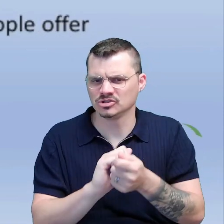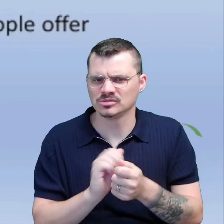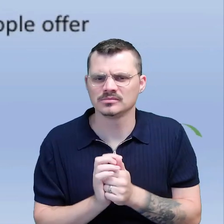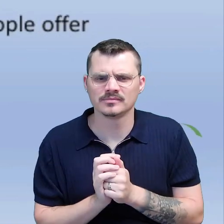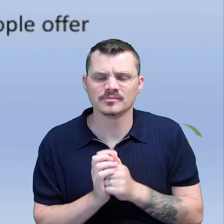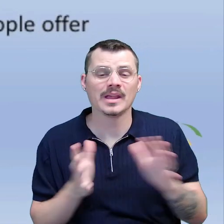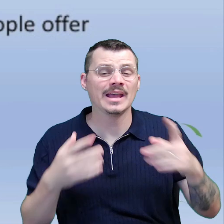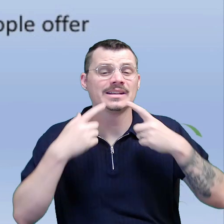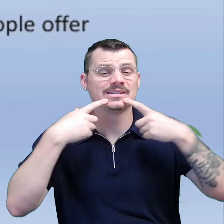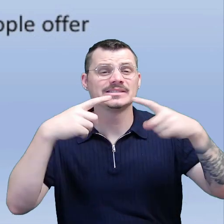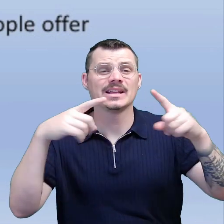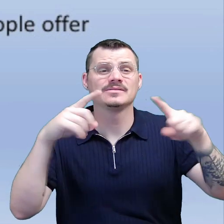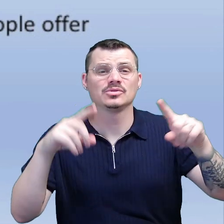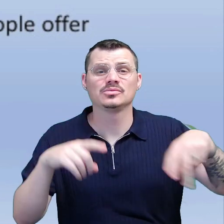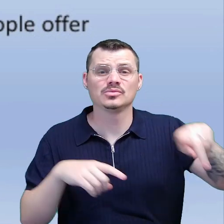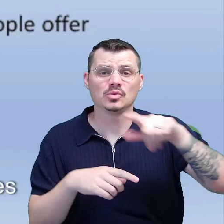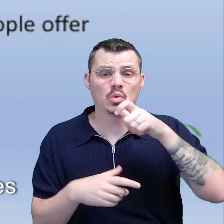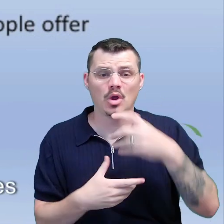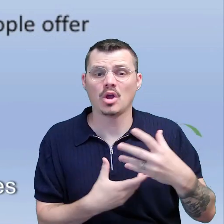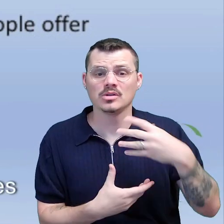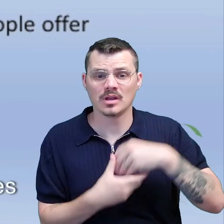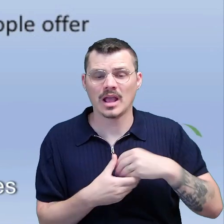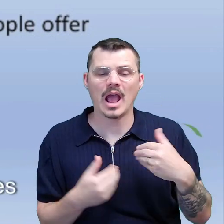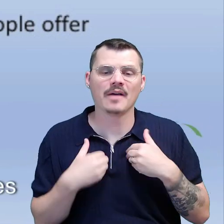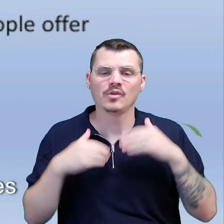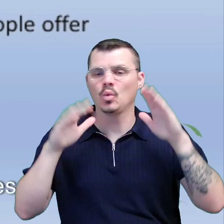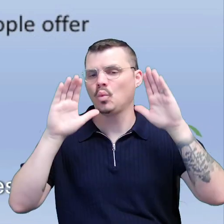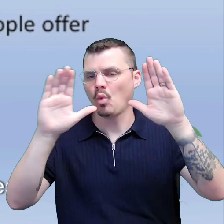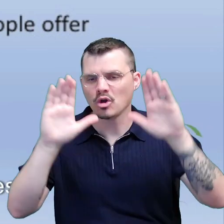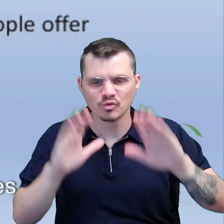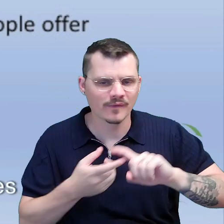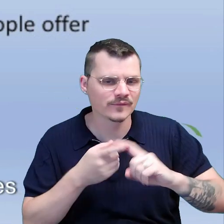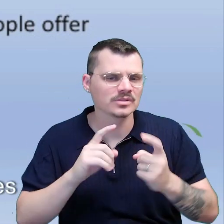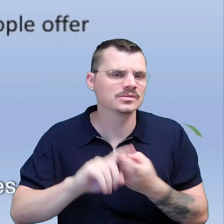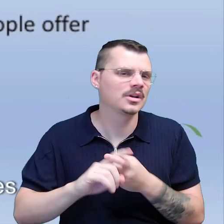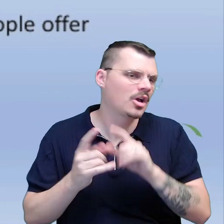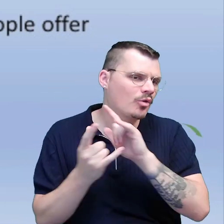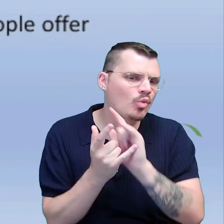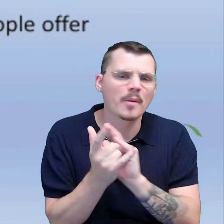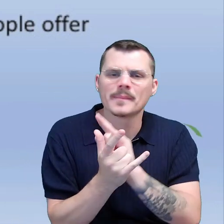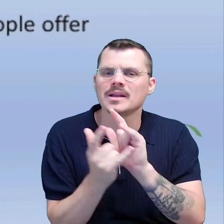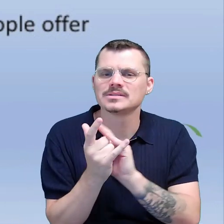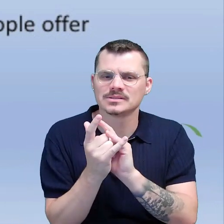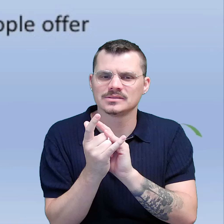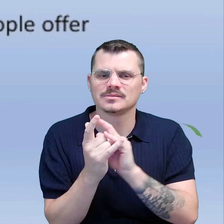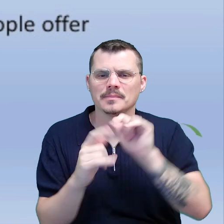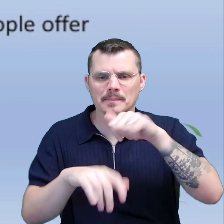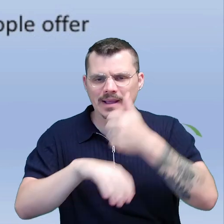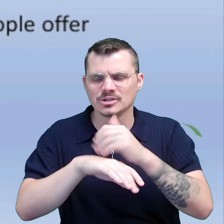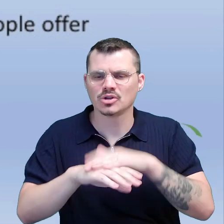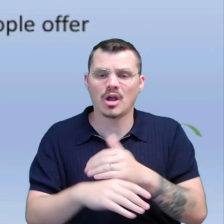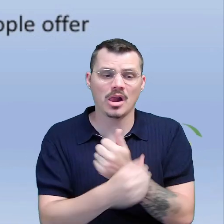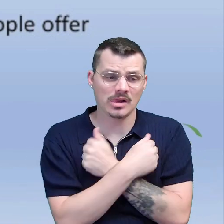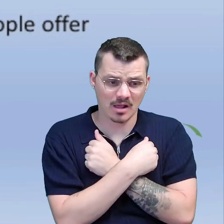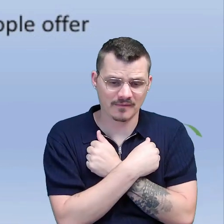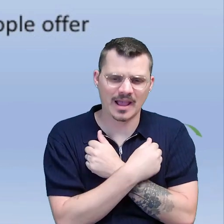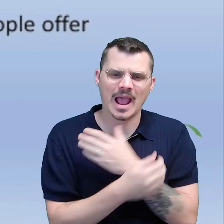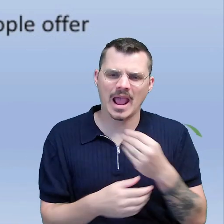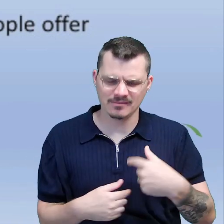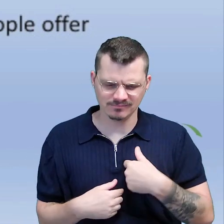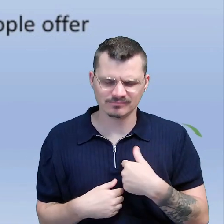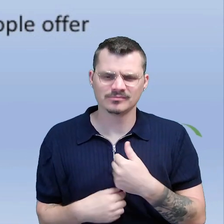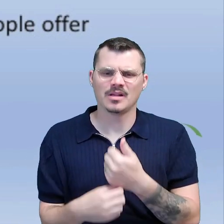Successful people with autism have wonderful friendships and romances based on loving and being